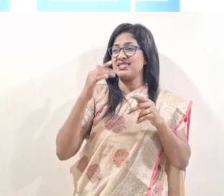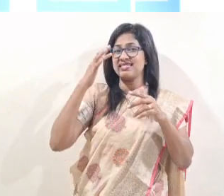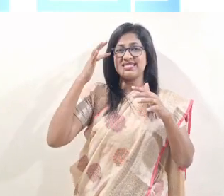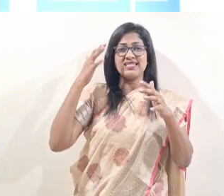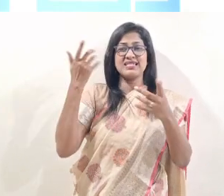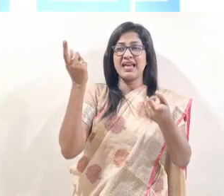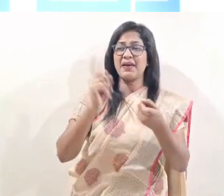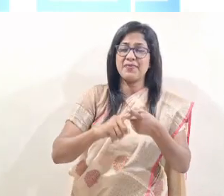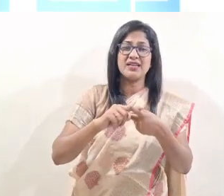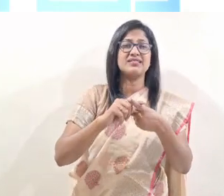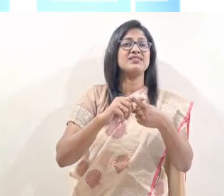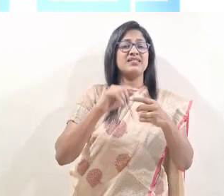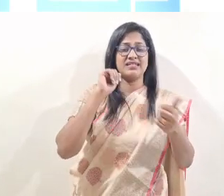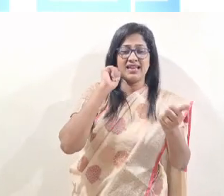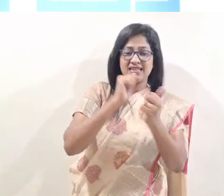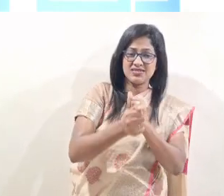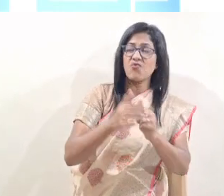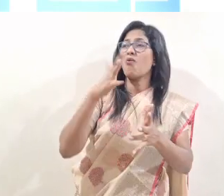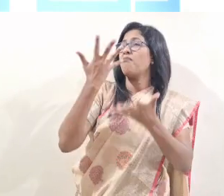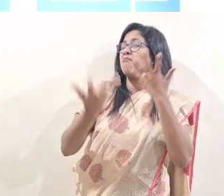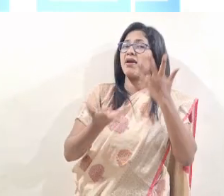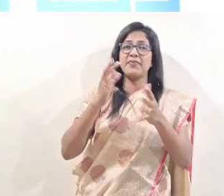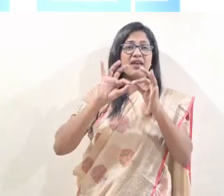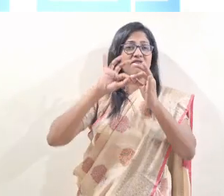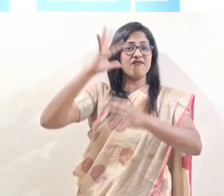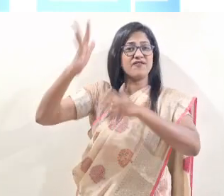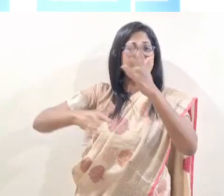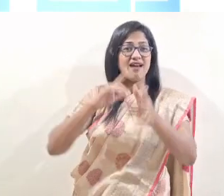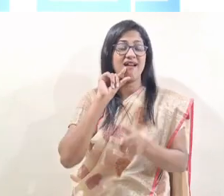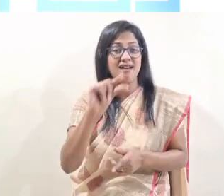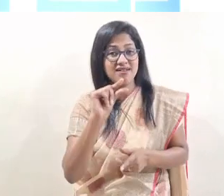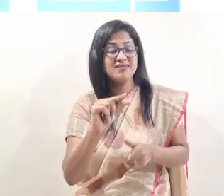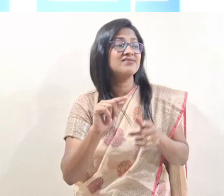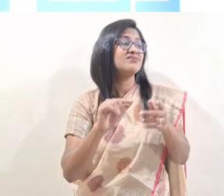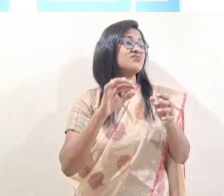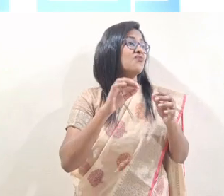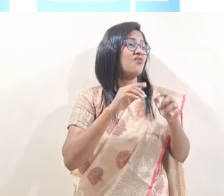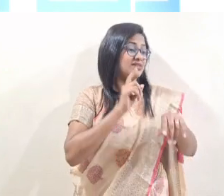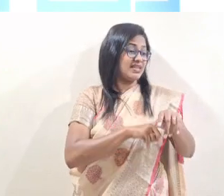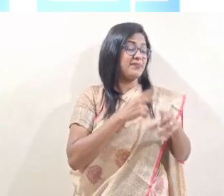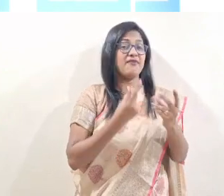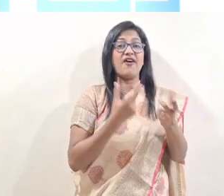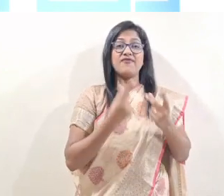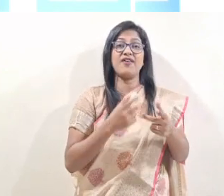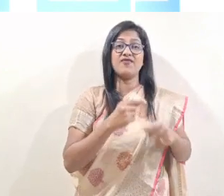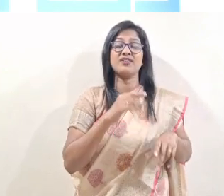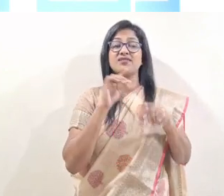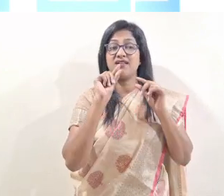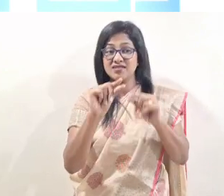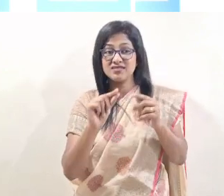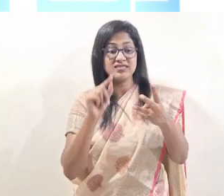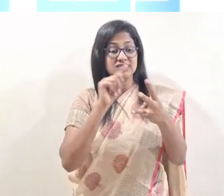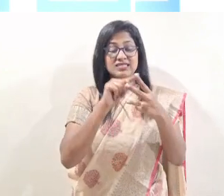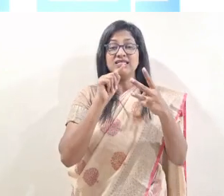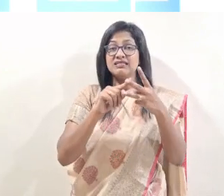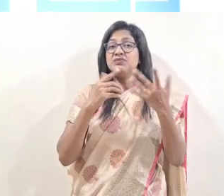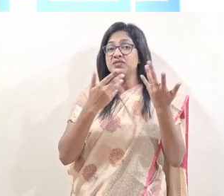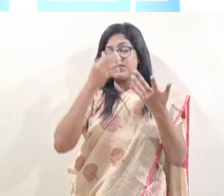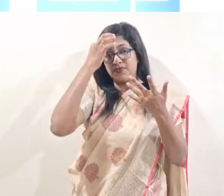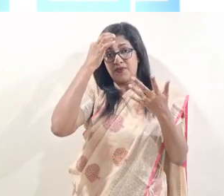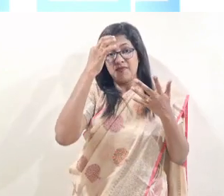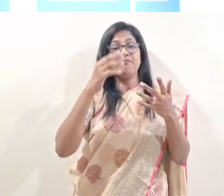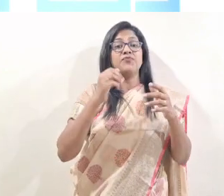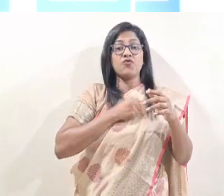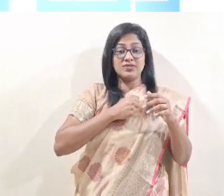a stress incident, suppose there is a fire emergency or there is some rush hour emergency. How do we